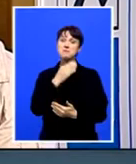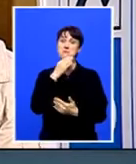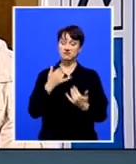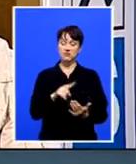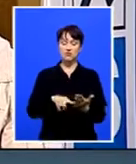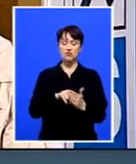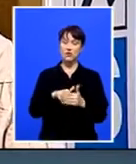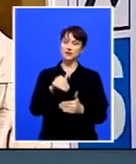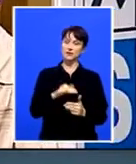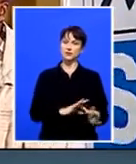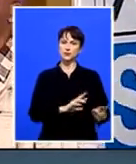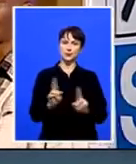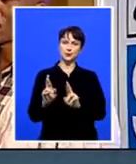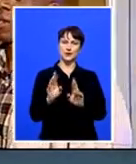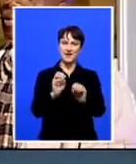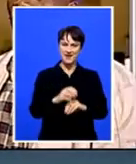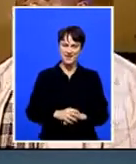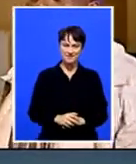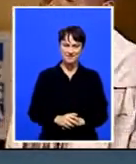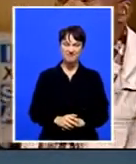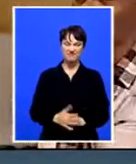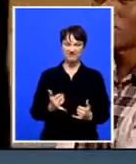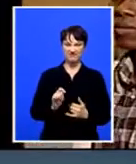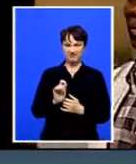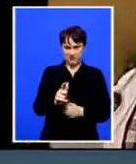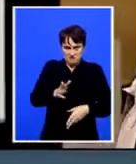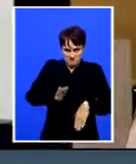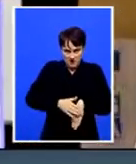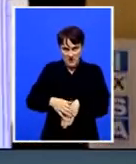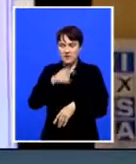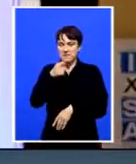election. Dr. Bekim KwaZulu, we'll be crossing to him live a little later